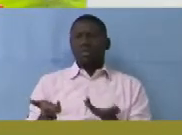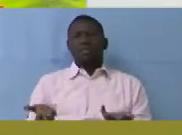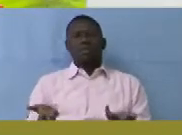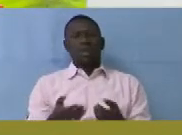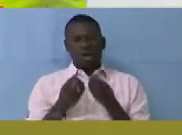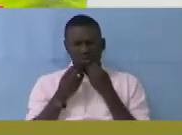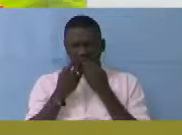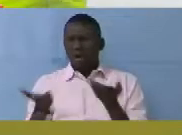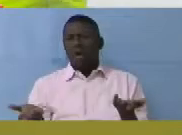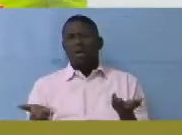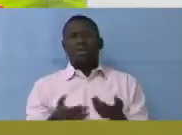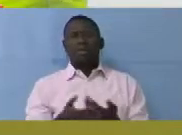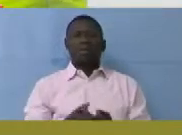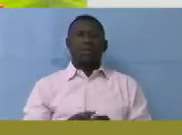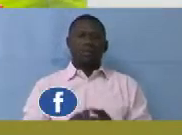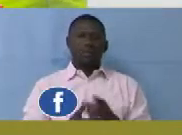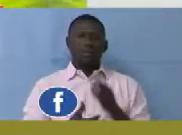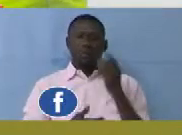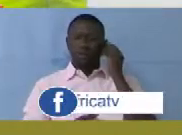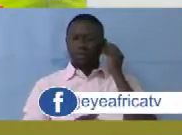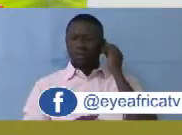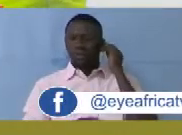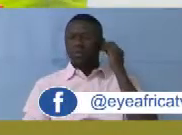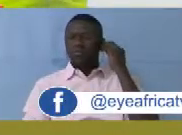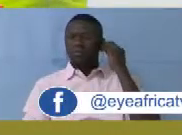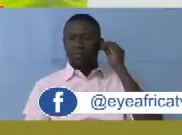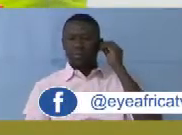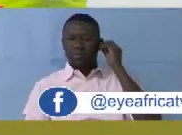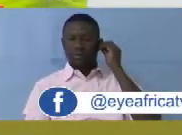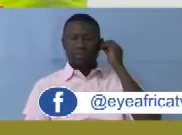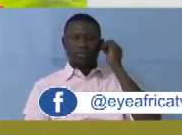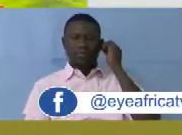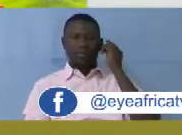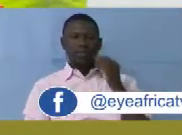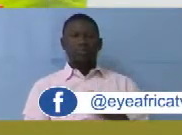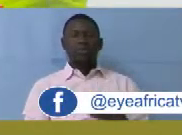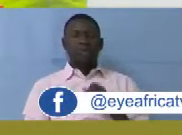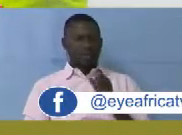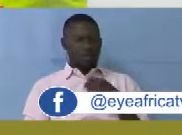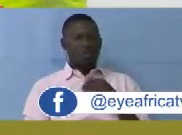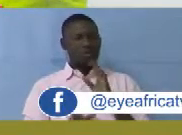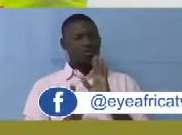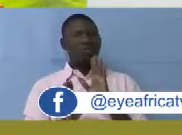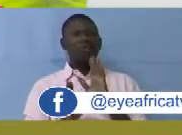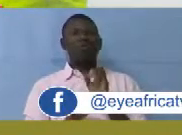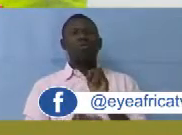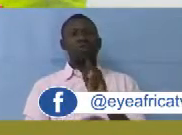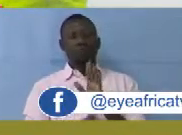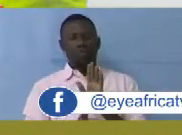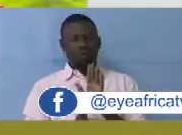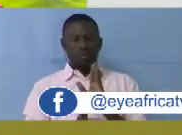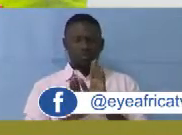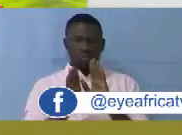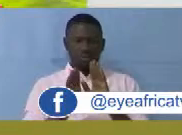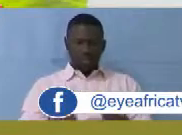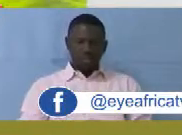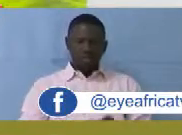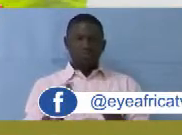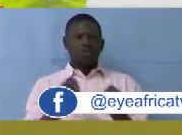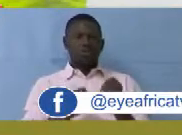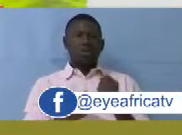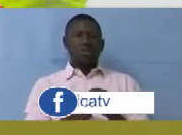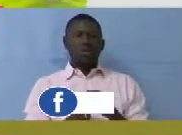le salmina. So I said, okay, stop, let me calm down. Ga awalo mbatu ngaji. And he stopped.